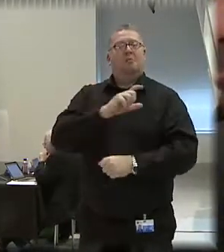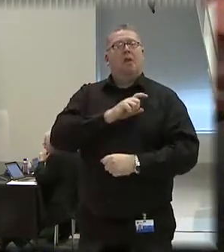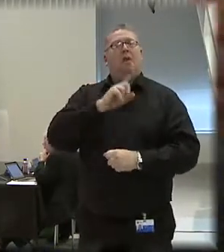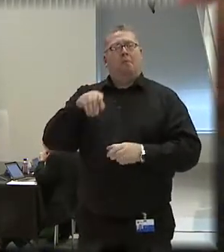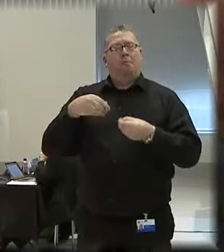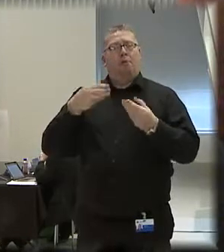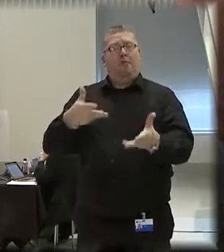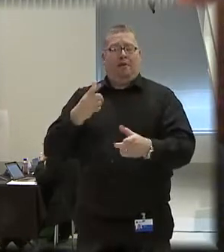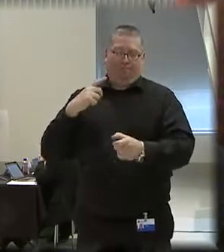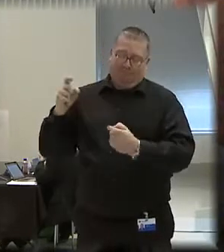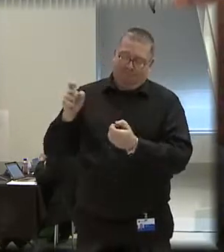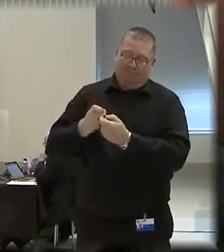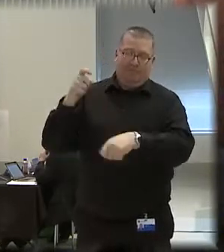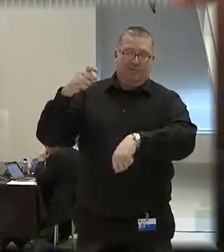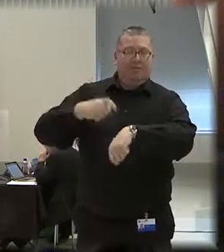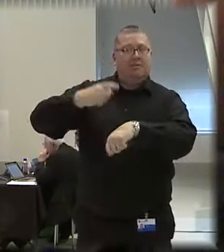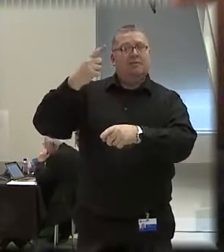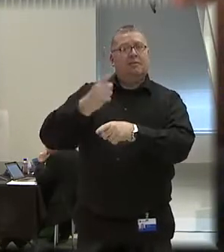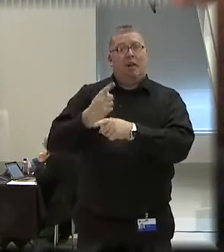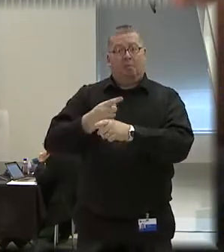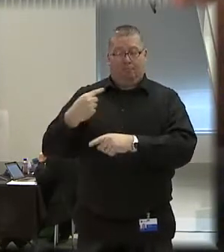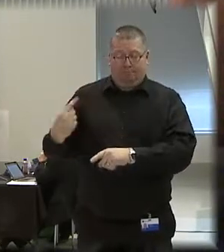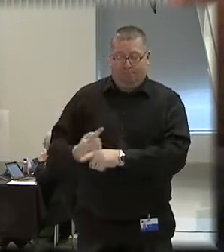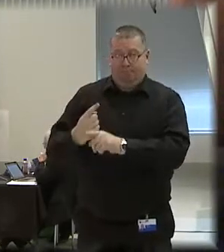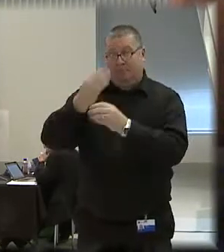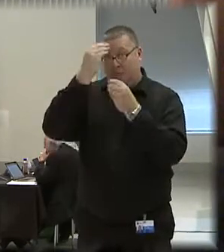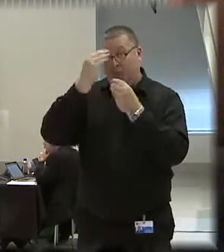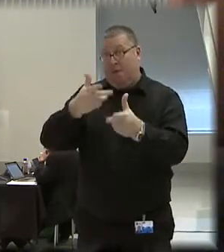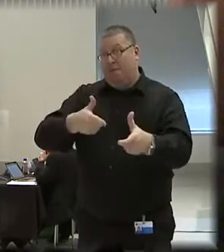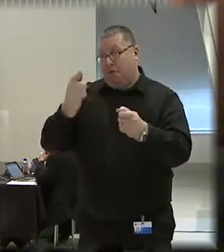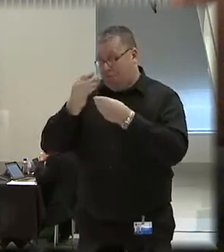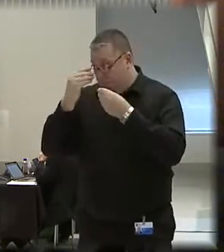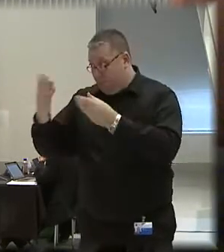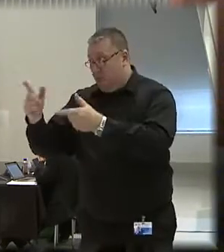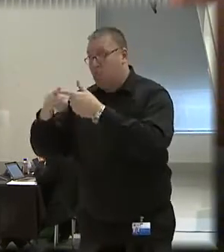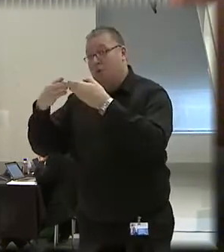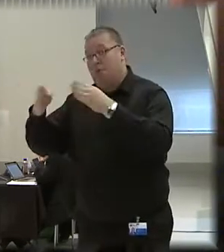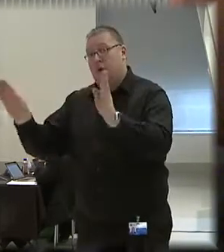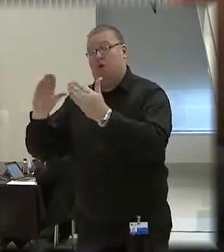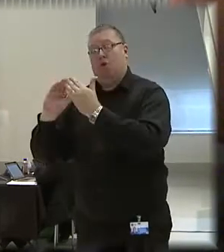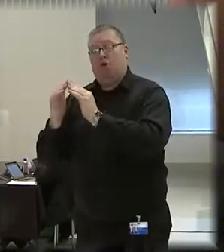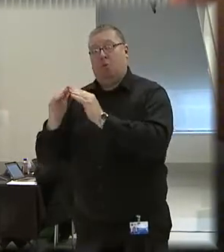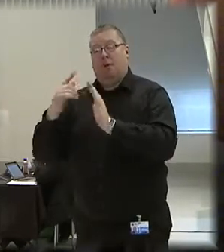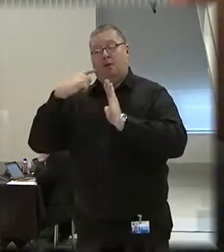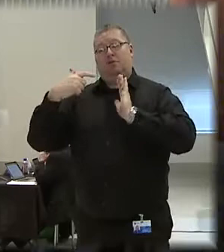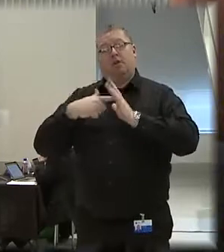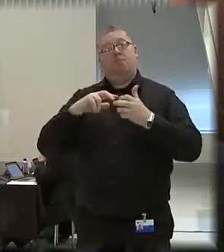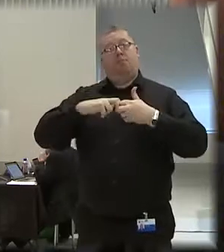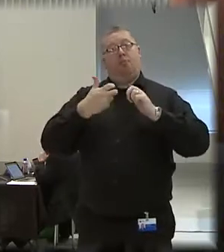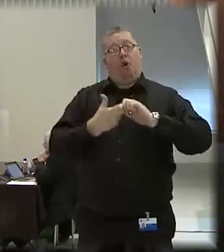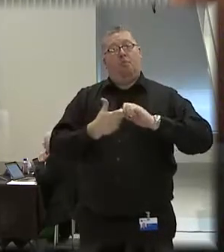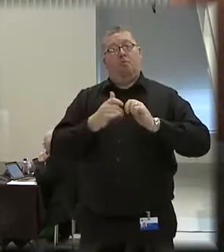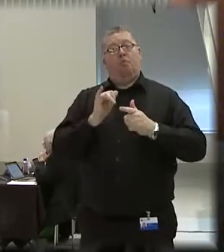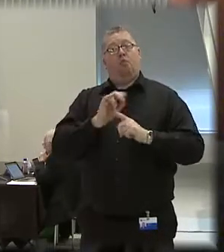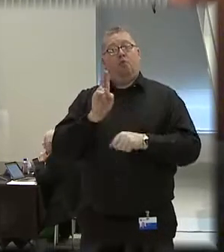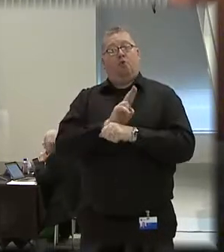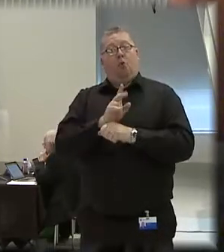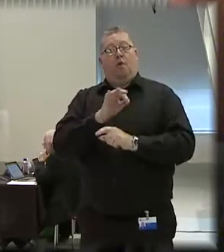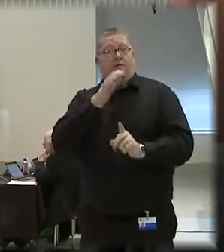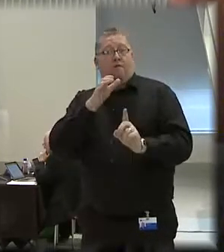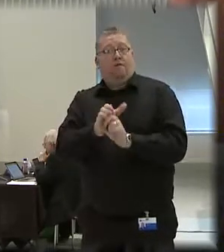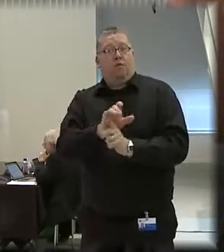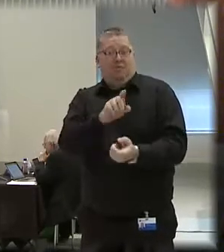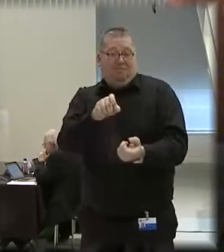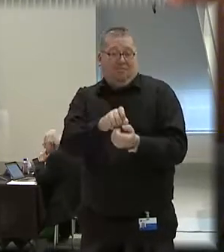provide timely and accurate information to the public and acknowledge issues or problems with a specific use of force